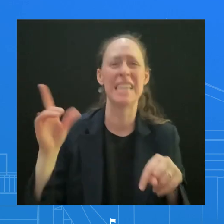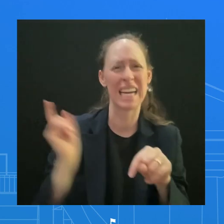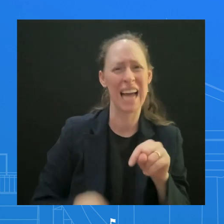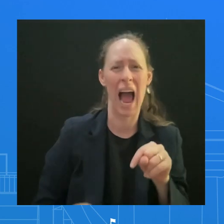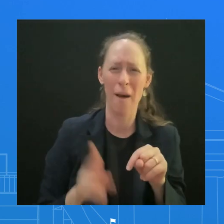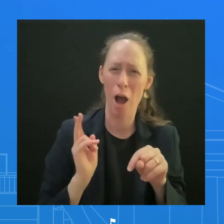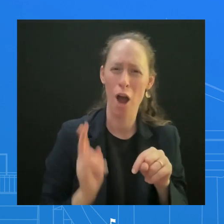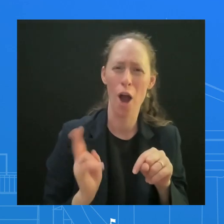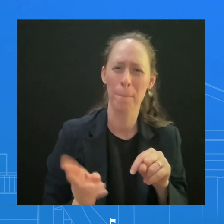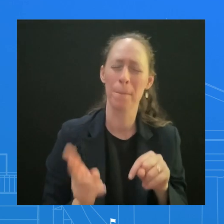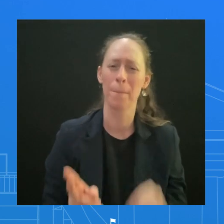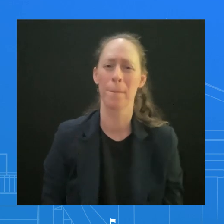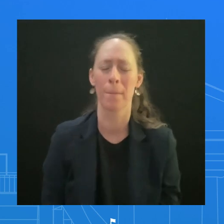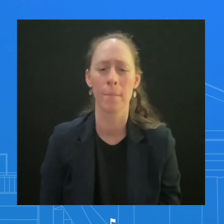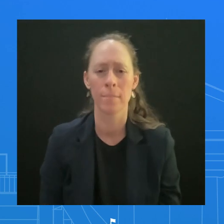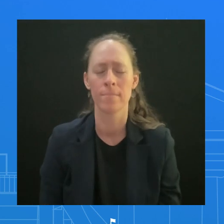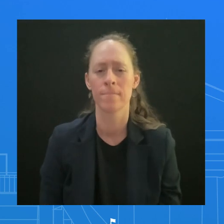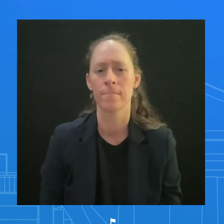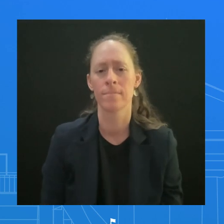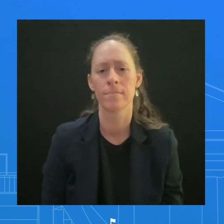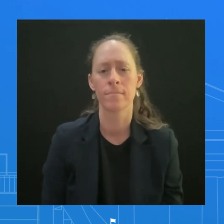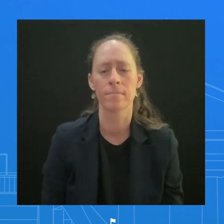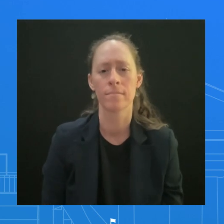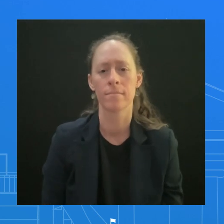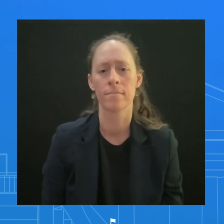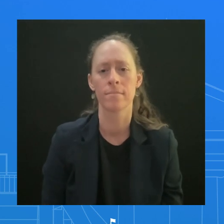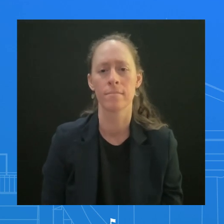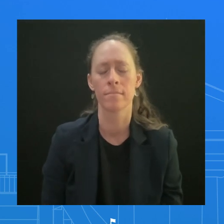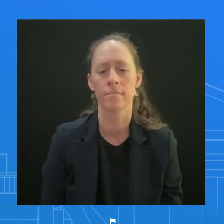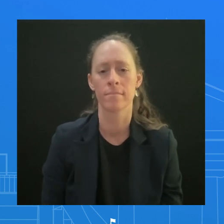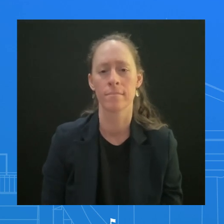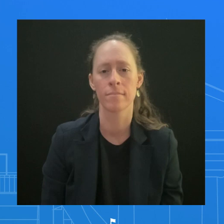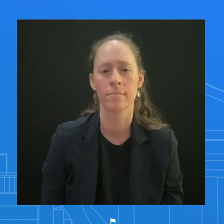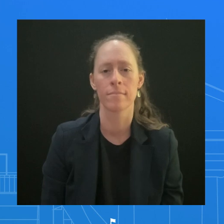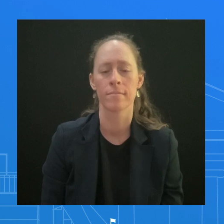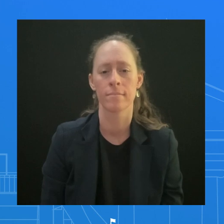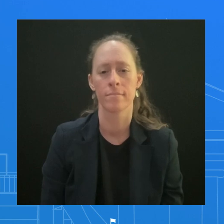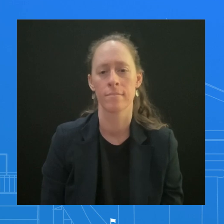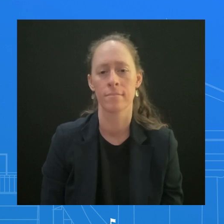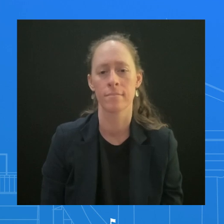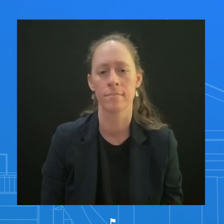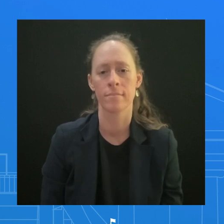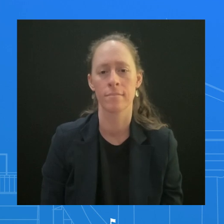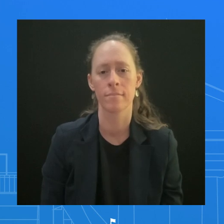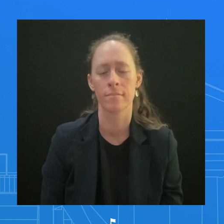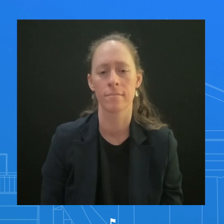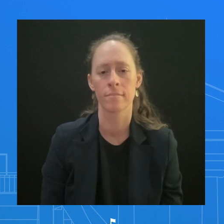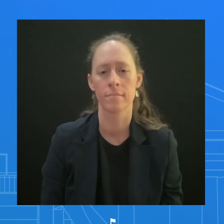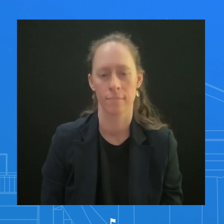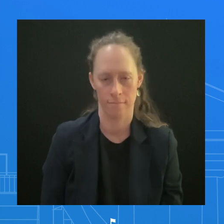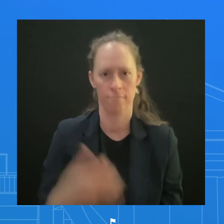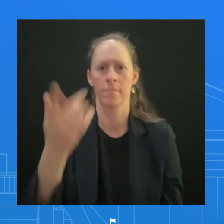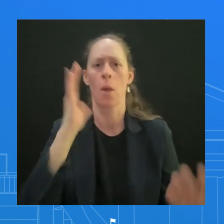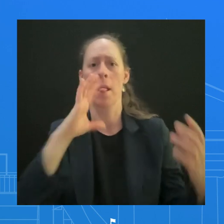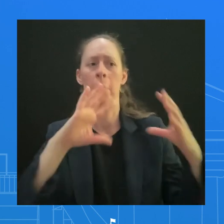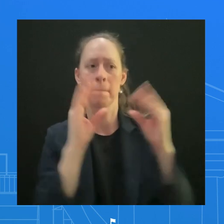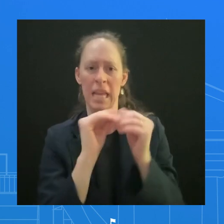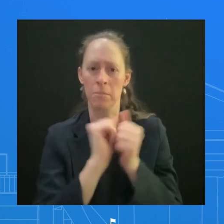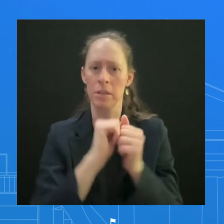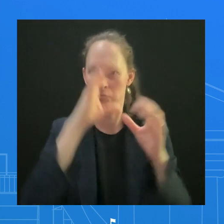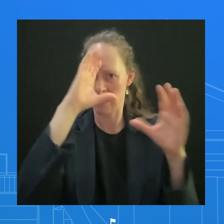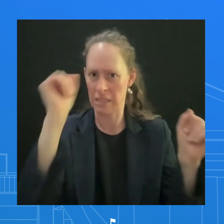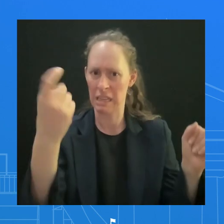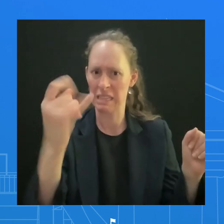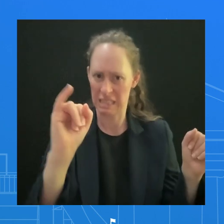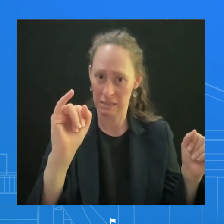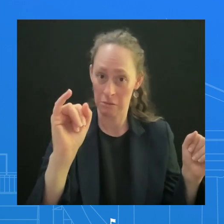President Xi in the future near term, can you define what that means? Should we expect that by the end of the year? Near term? I don't have anything